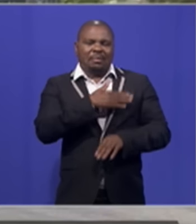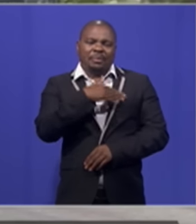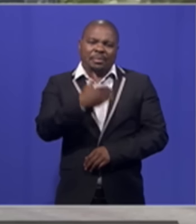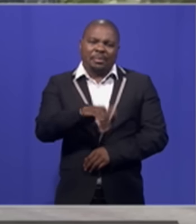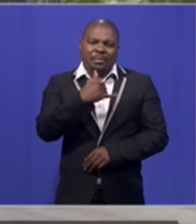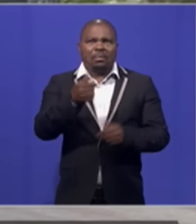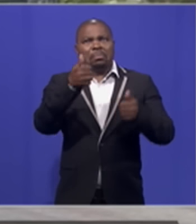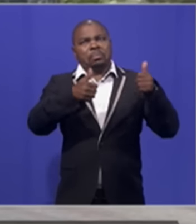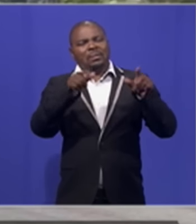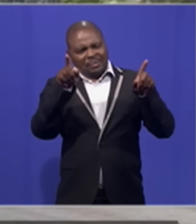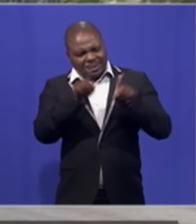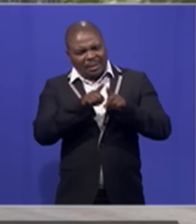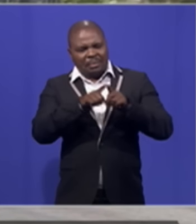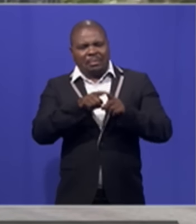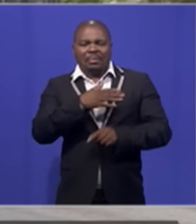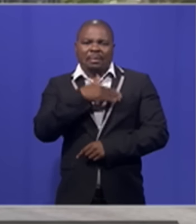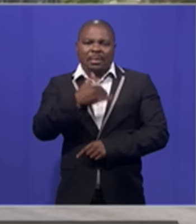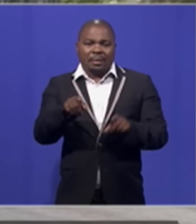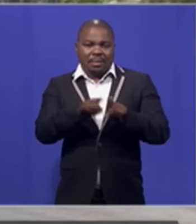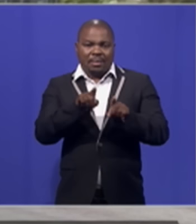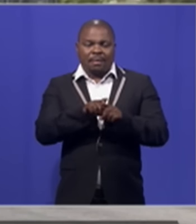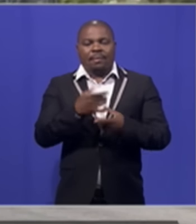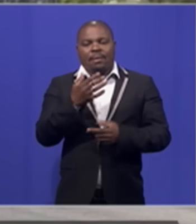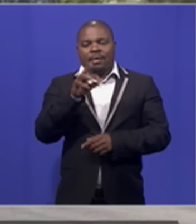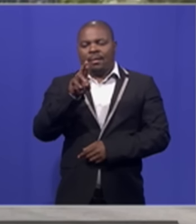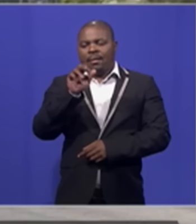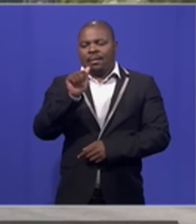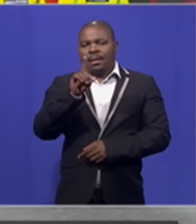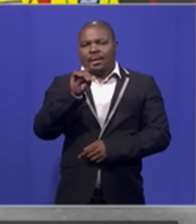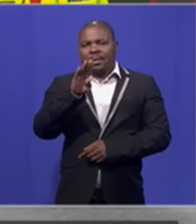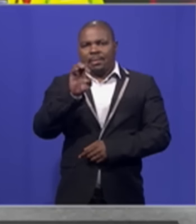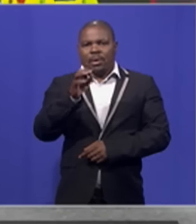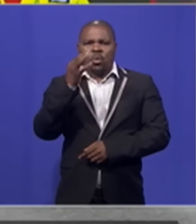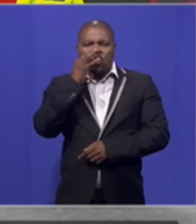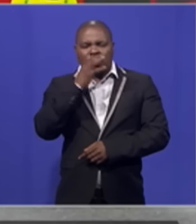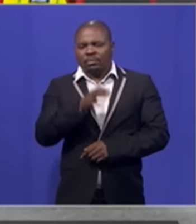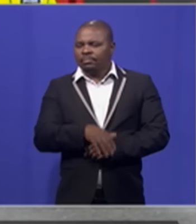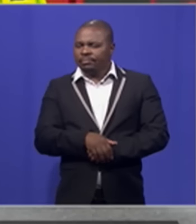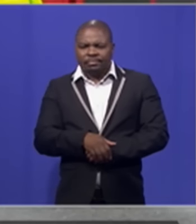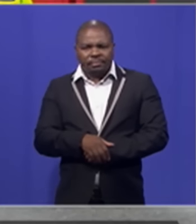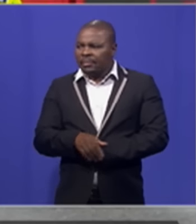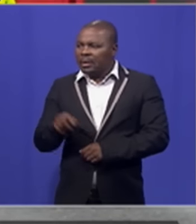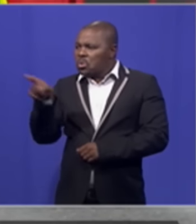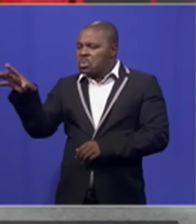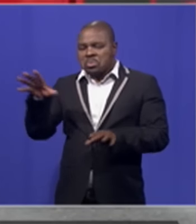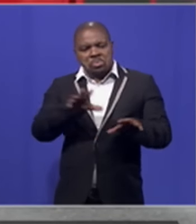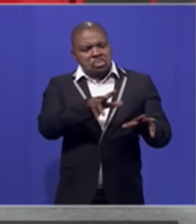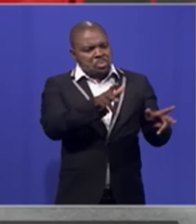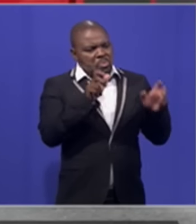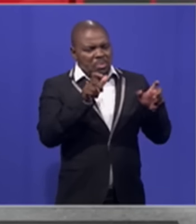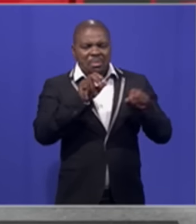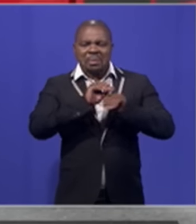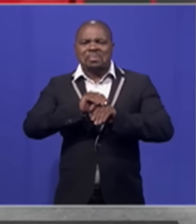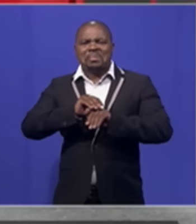ka taolong bohloko jwale ka Ntate Kgatebe ba ile a hlakgalema haholo hore batho ba tlohelle ho eketsa ditaba tse le reng di